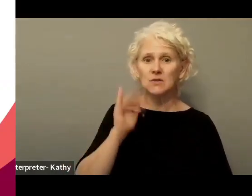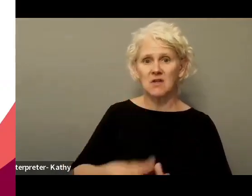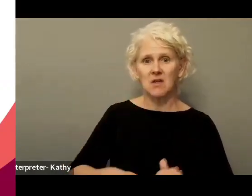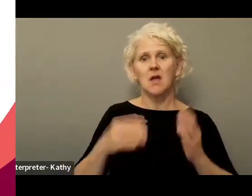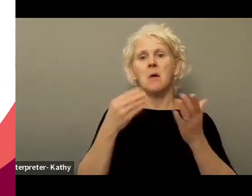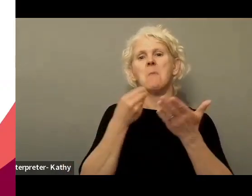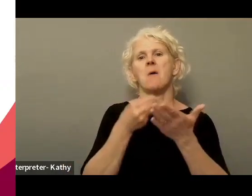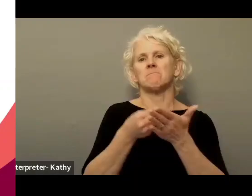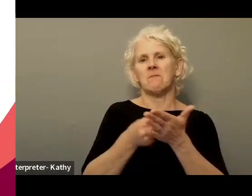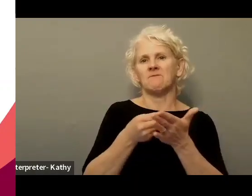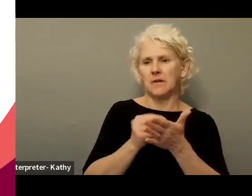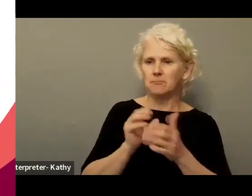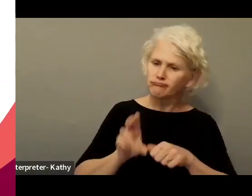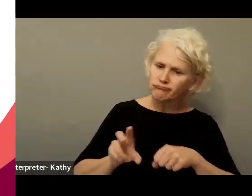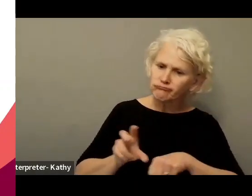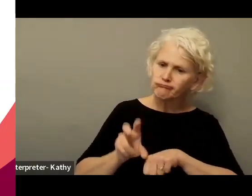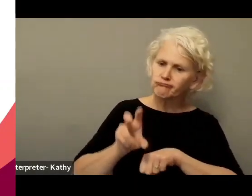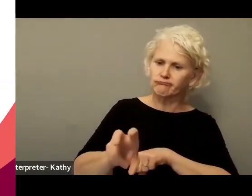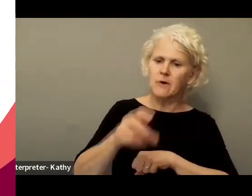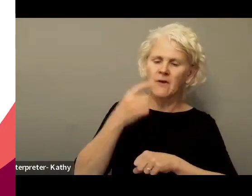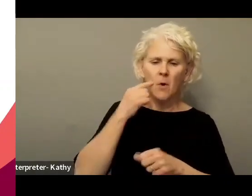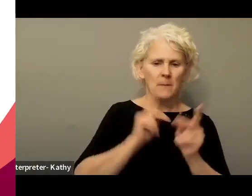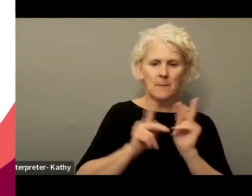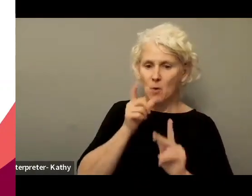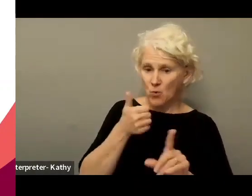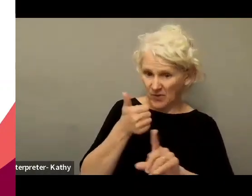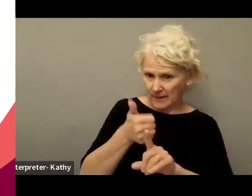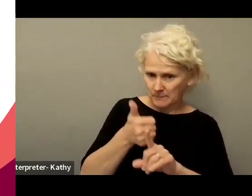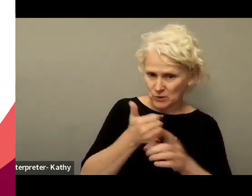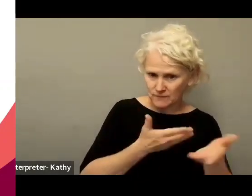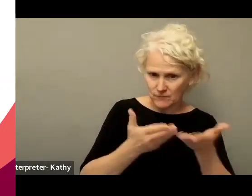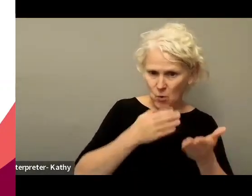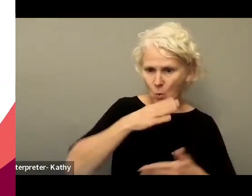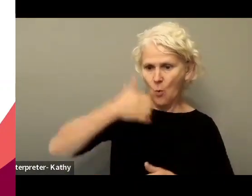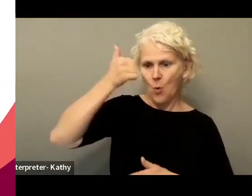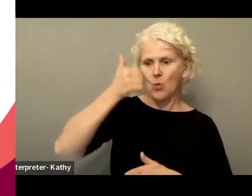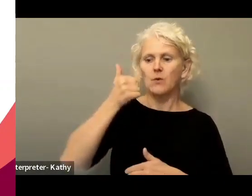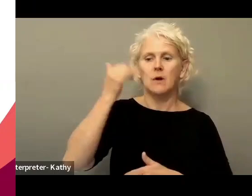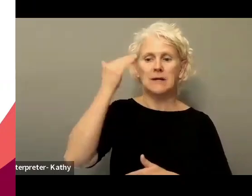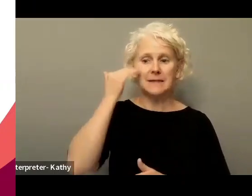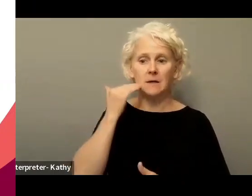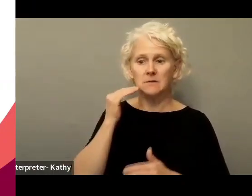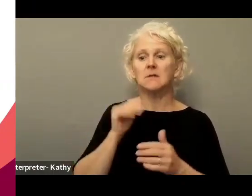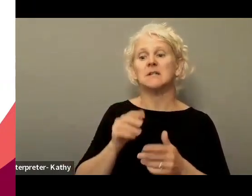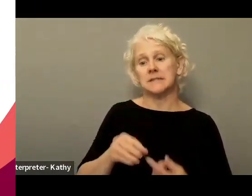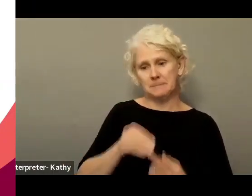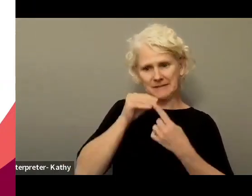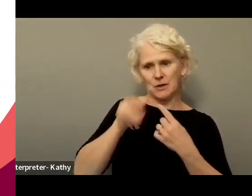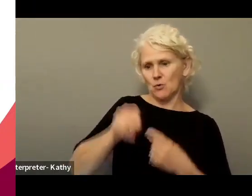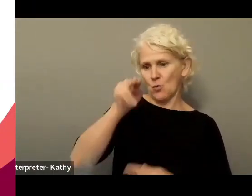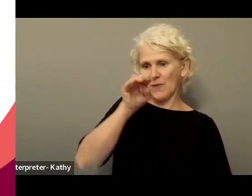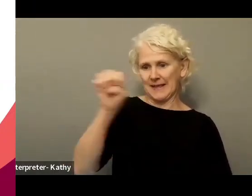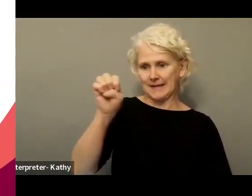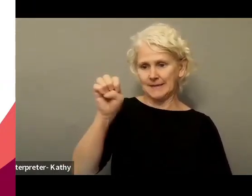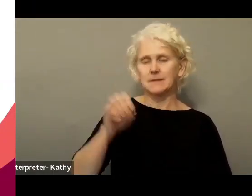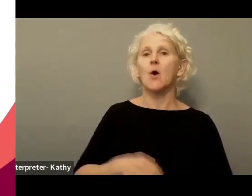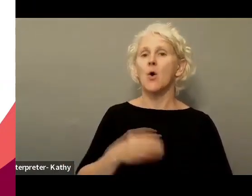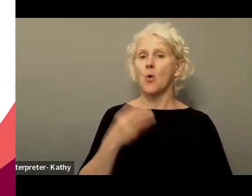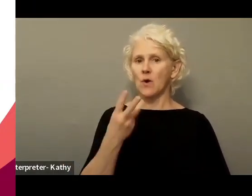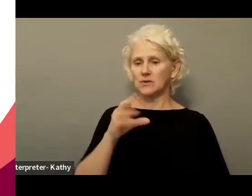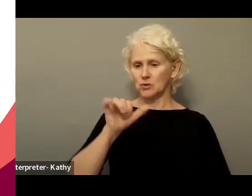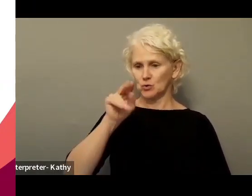funding opportunities for those who are serving older adults or would like to serve older adults in the Northeast region. That's coming up on Wednesday,